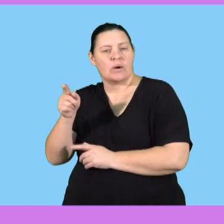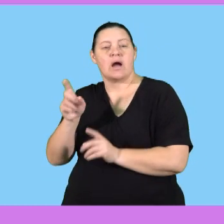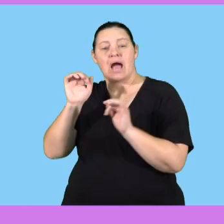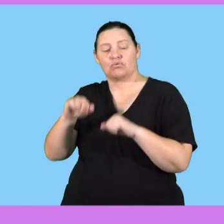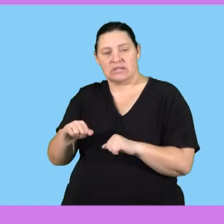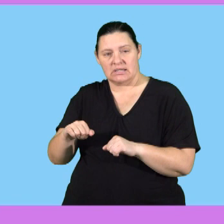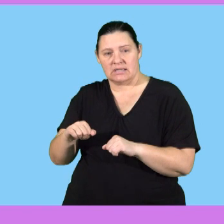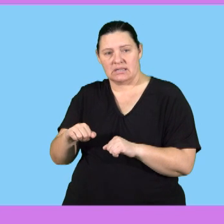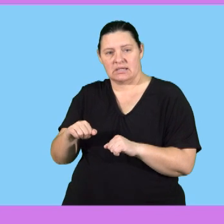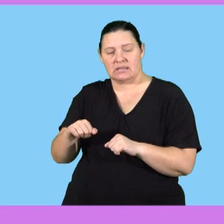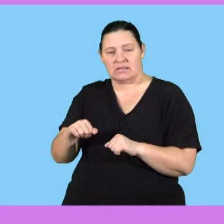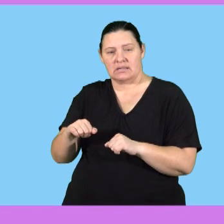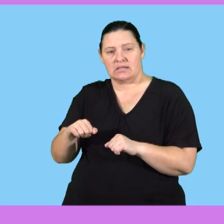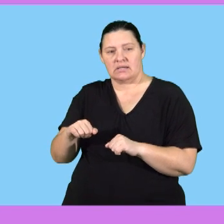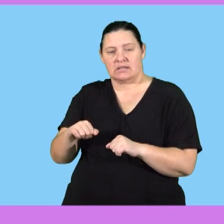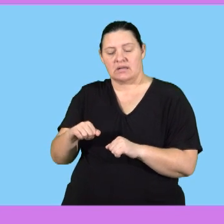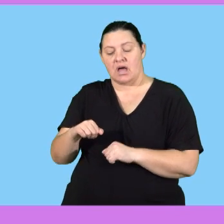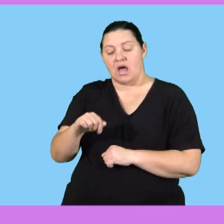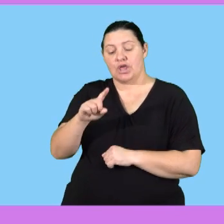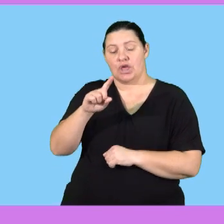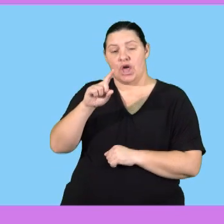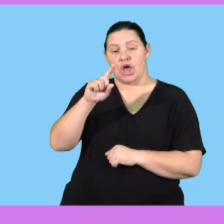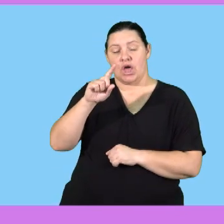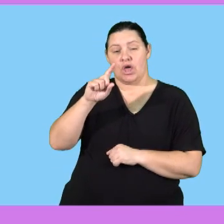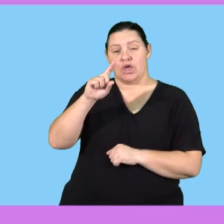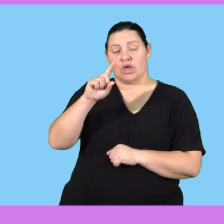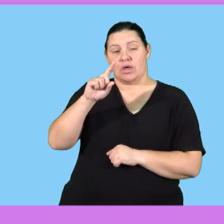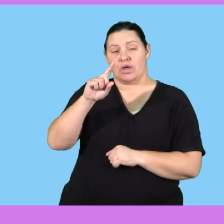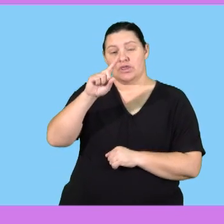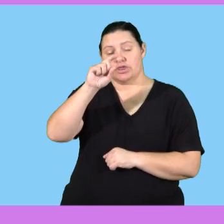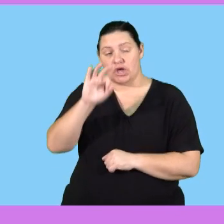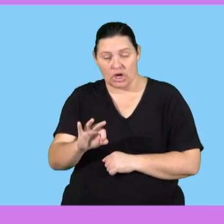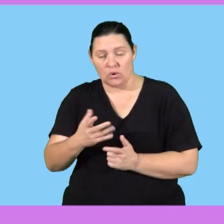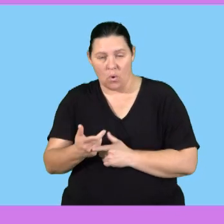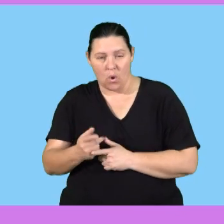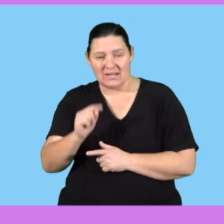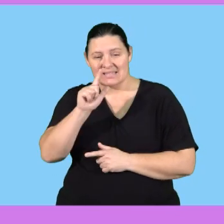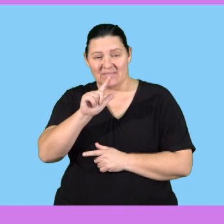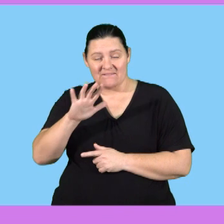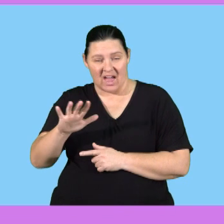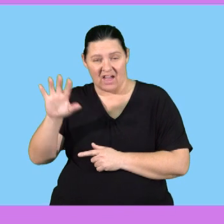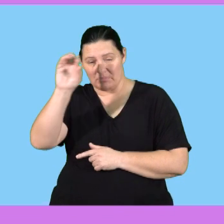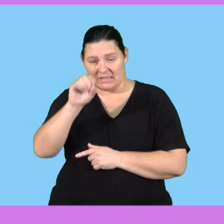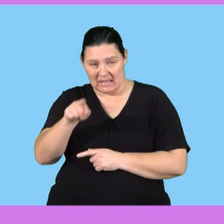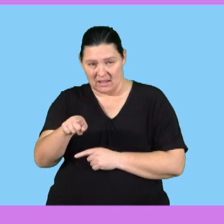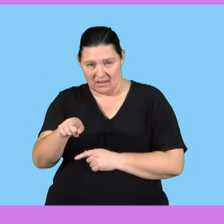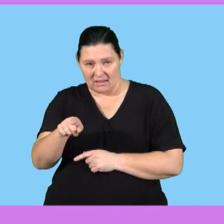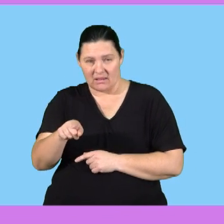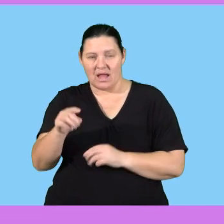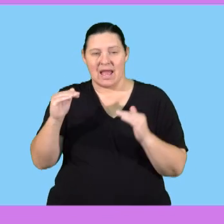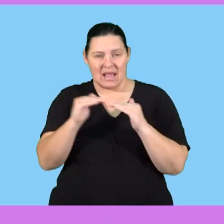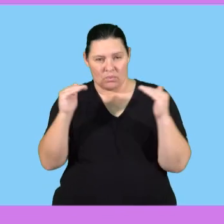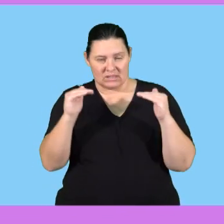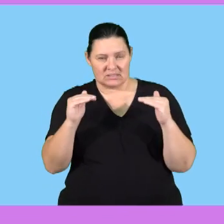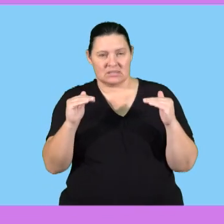side. We agree with me that the third quartile, or the 75th quartile percentile for that